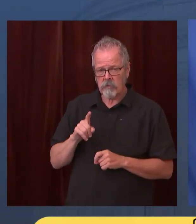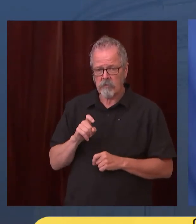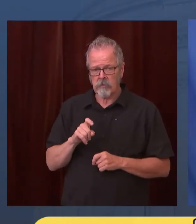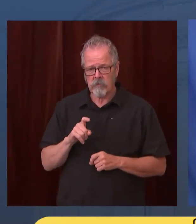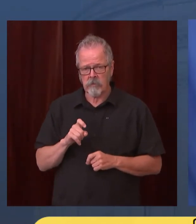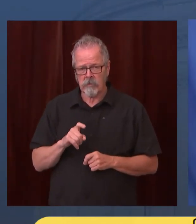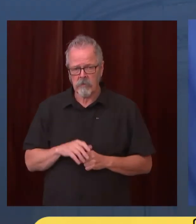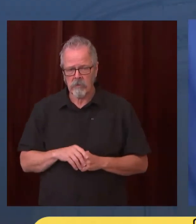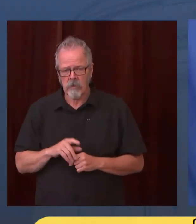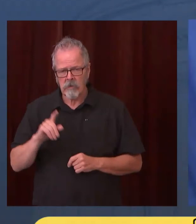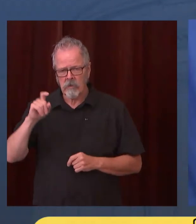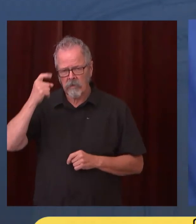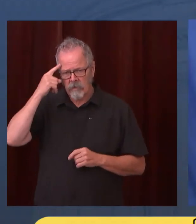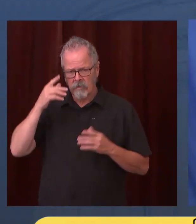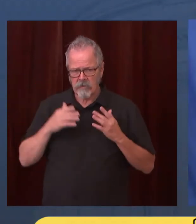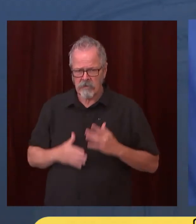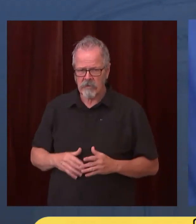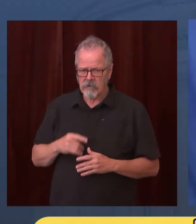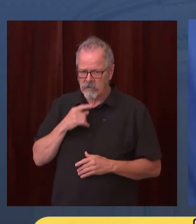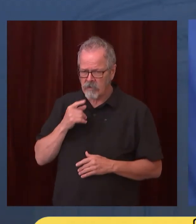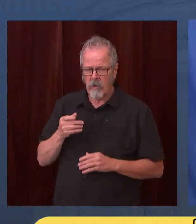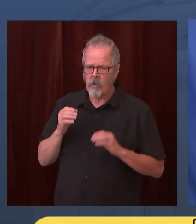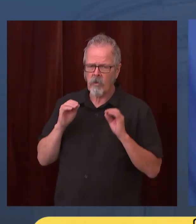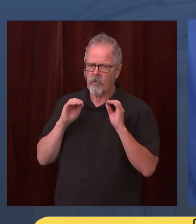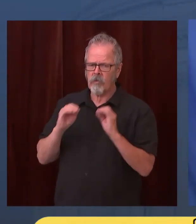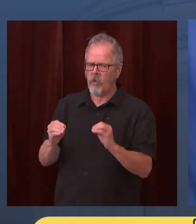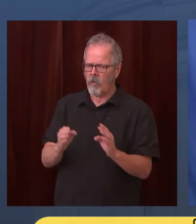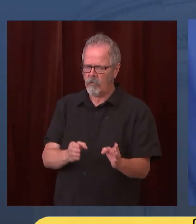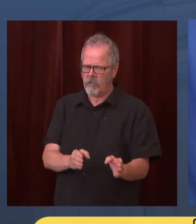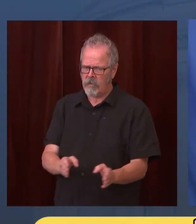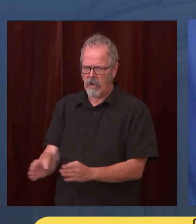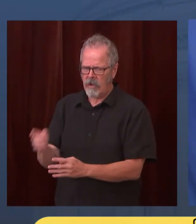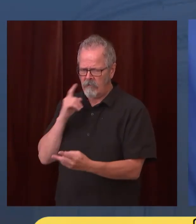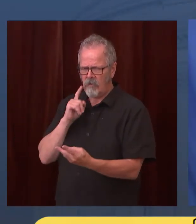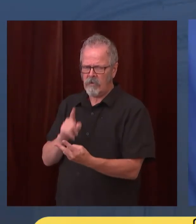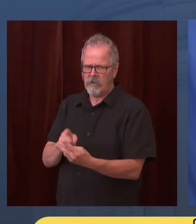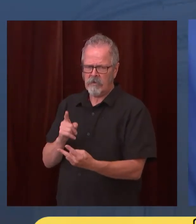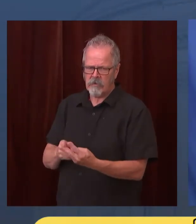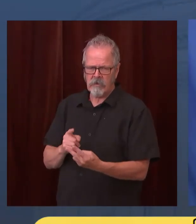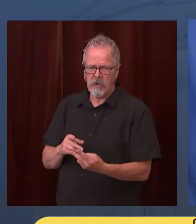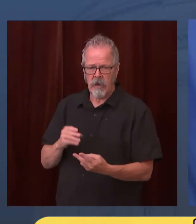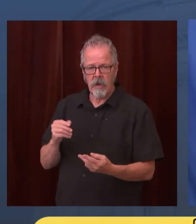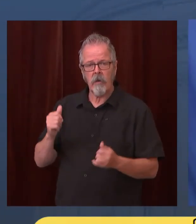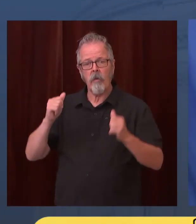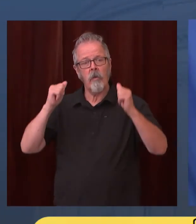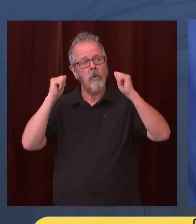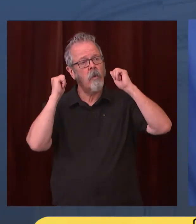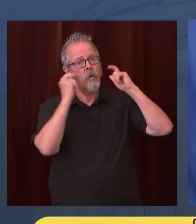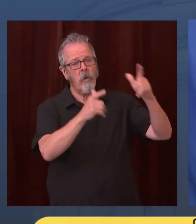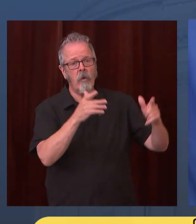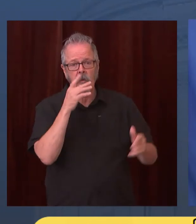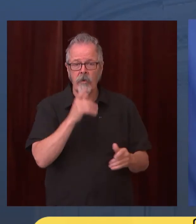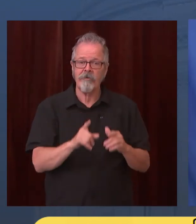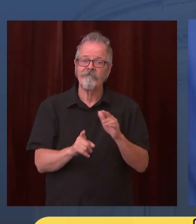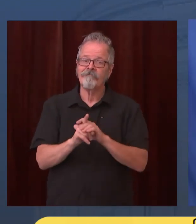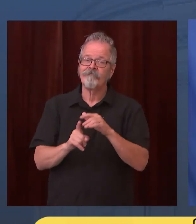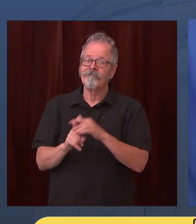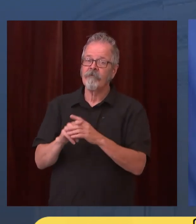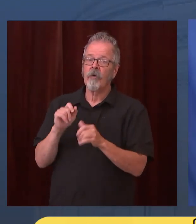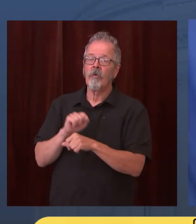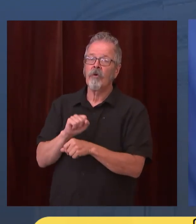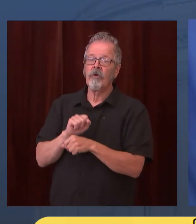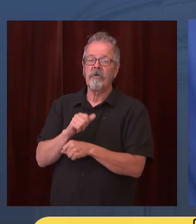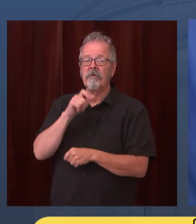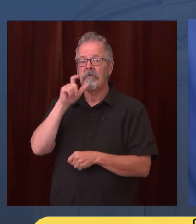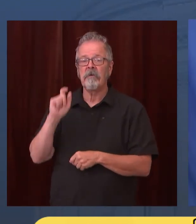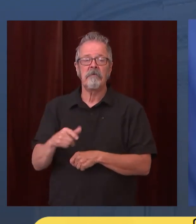is an accommodation process to determine whether their needs can be accommodated. Some of them will, but